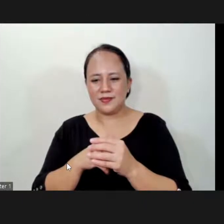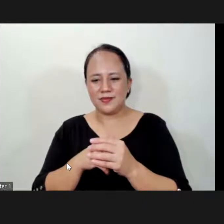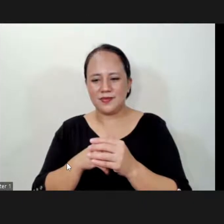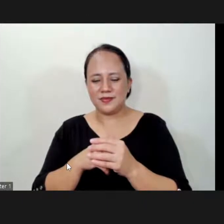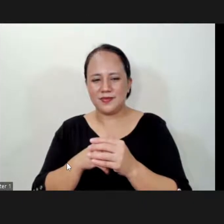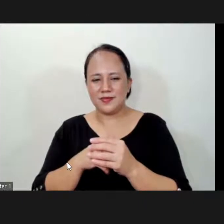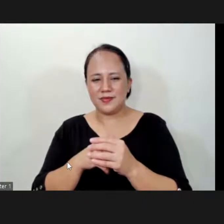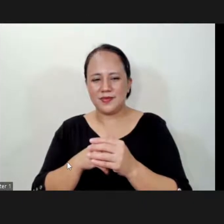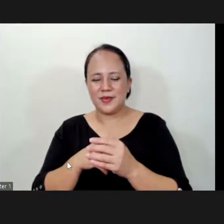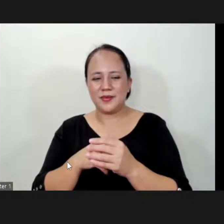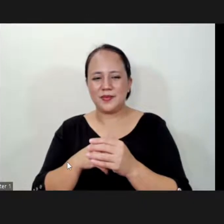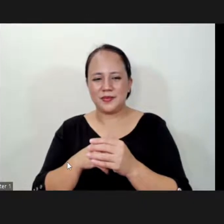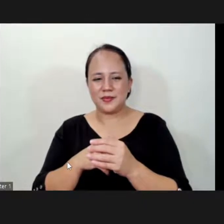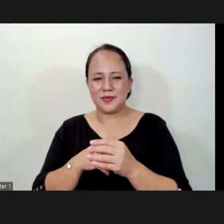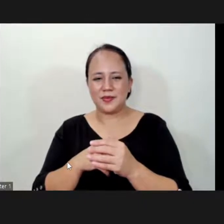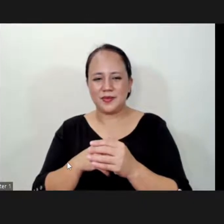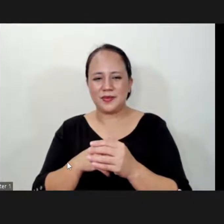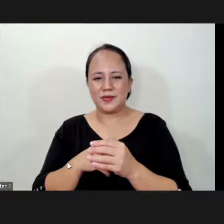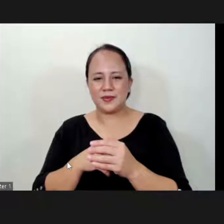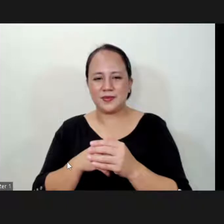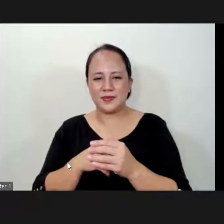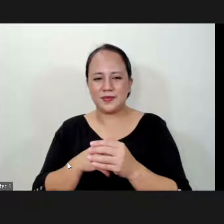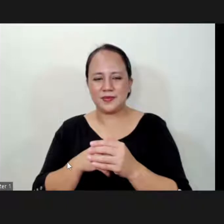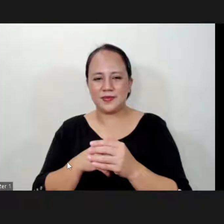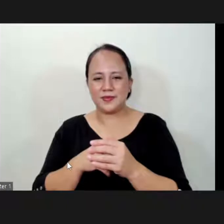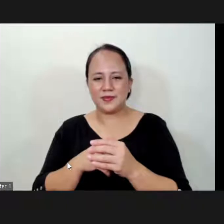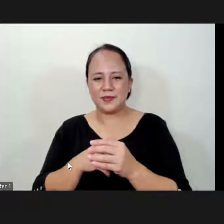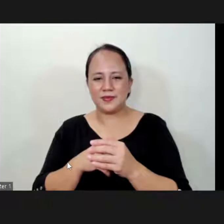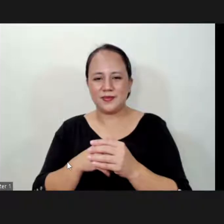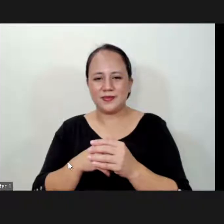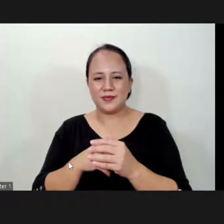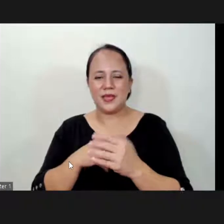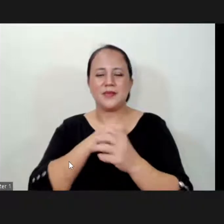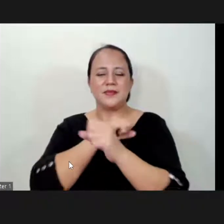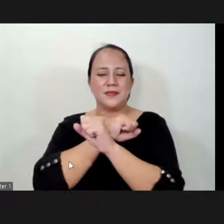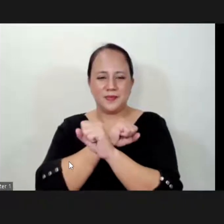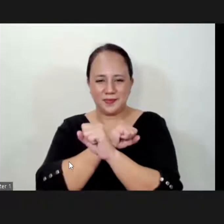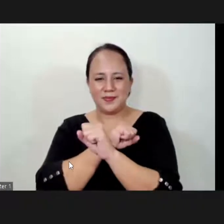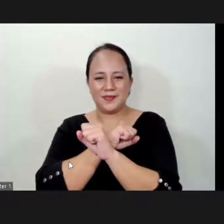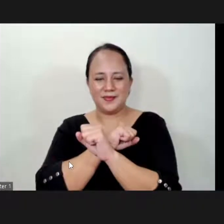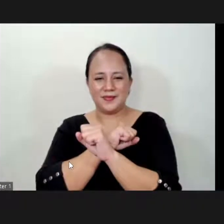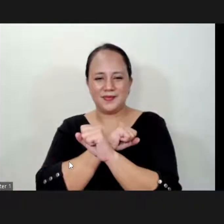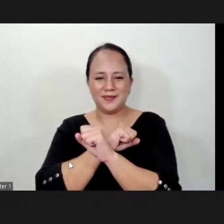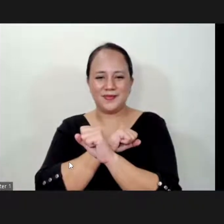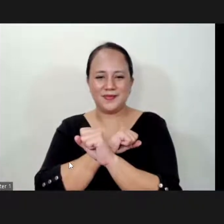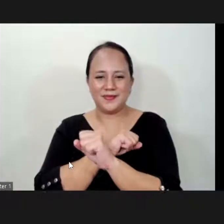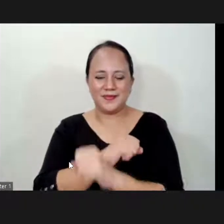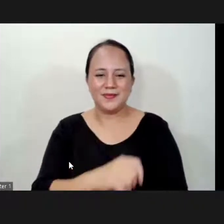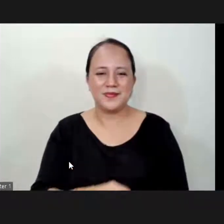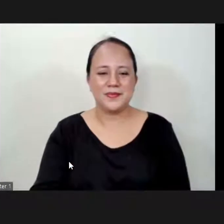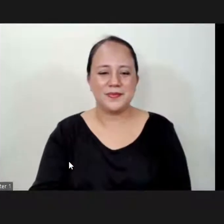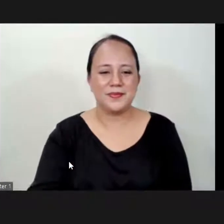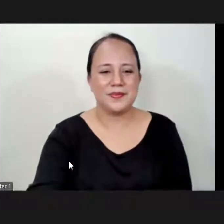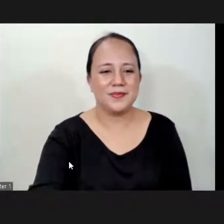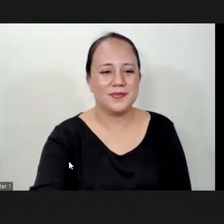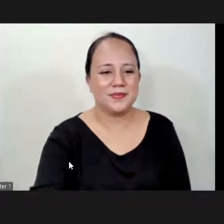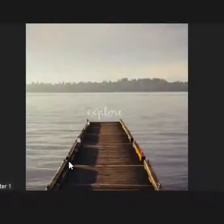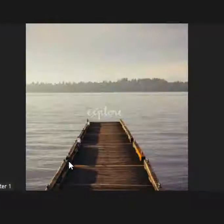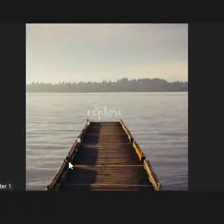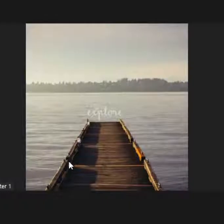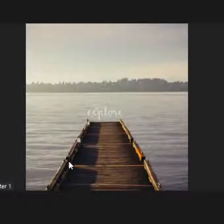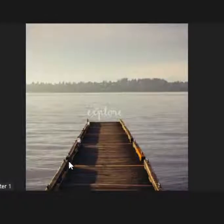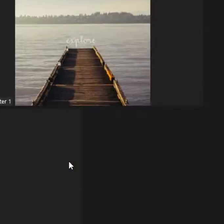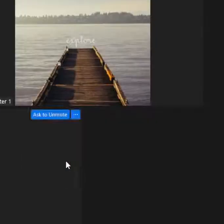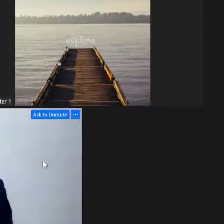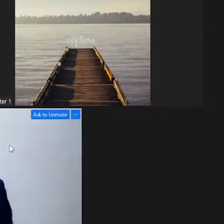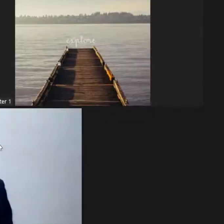a decreased cancer risk, decreased mortality. Definitely, we need about 10%, but